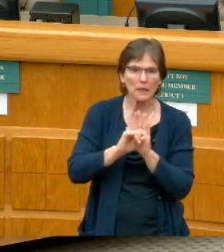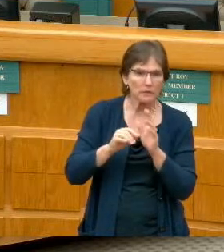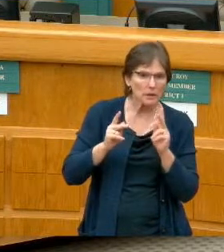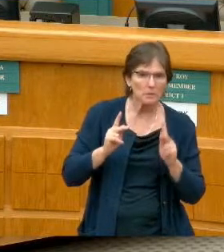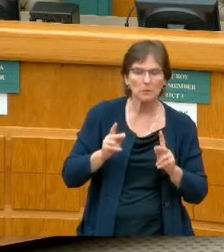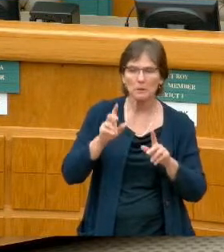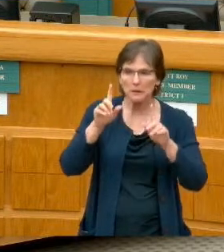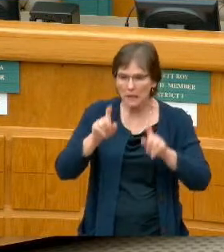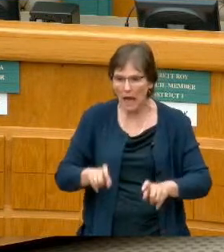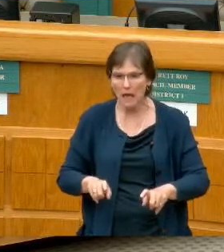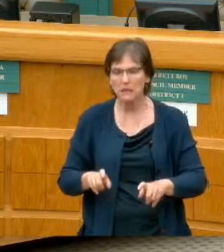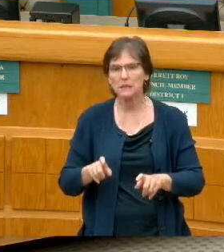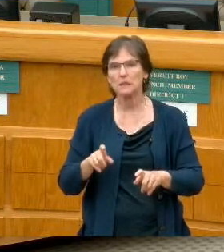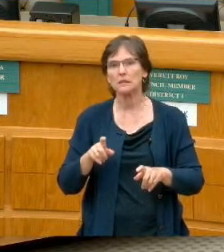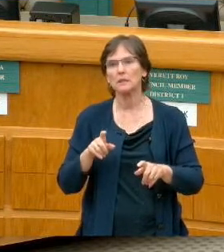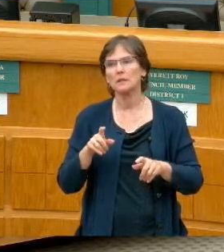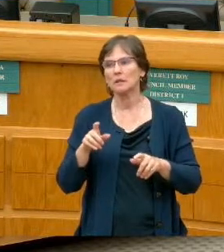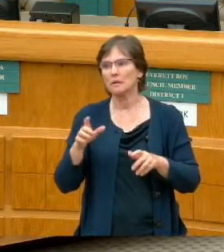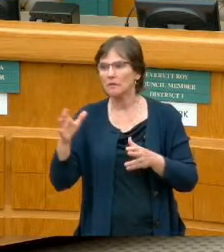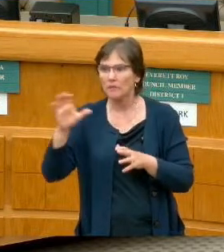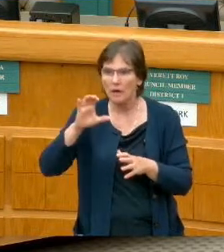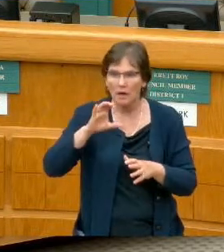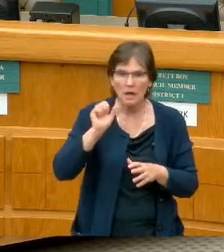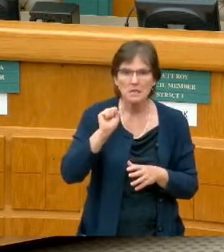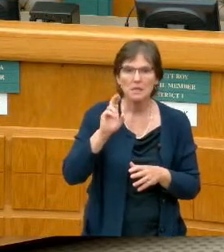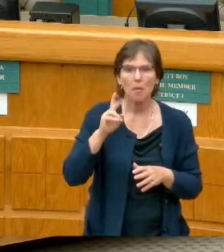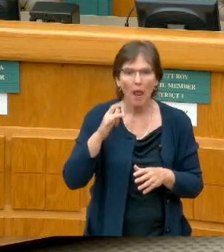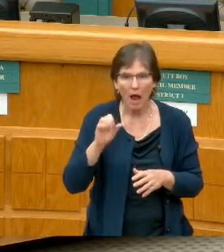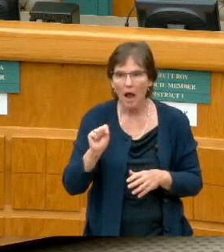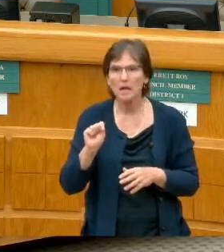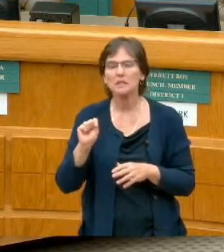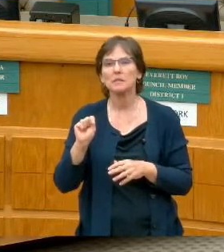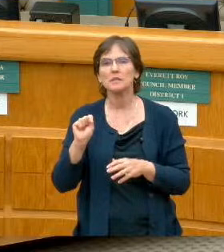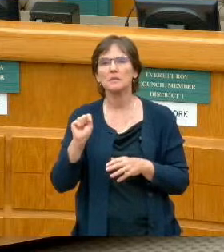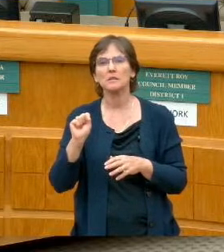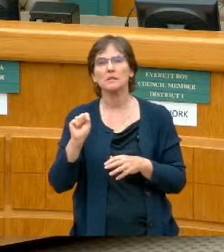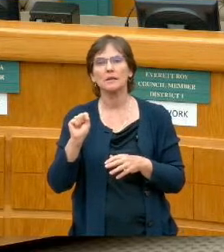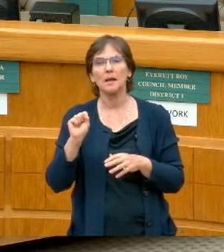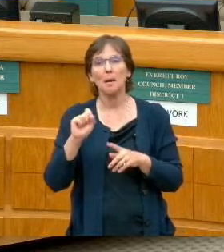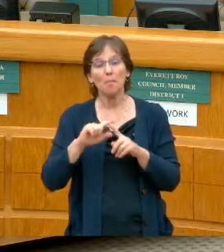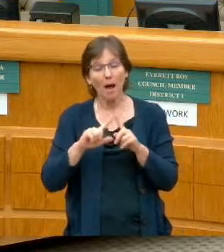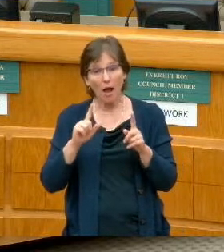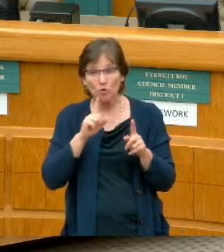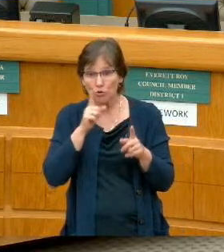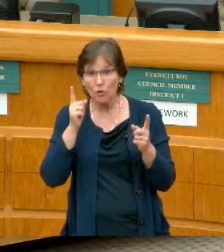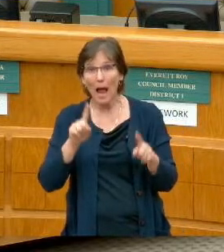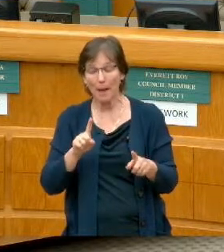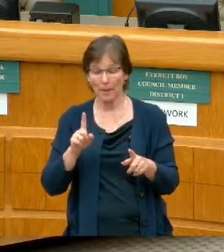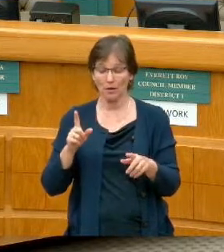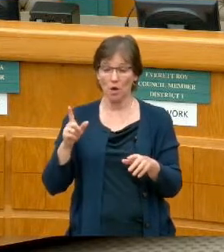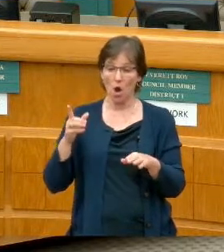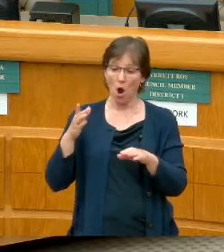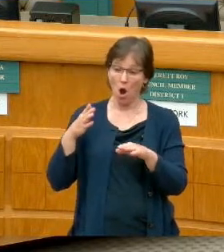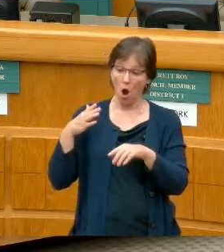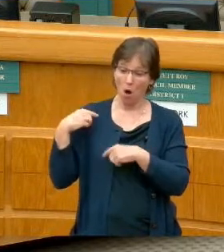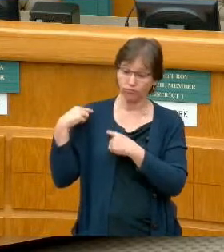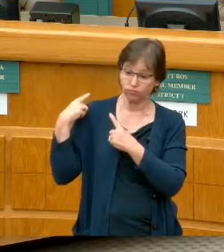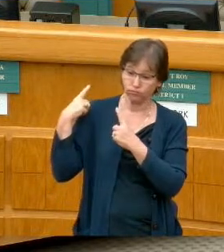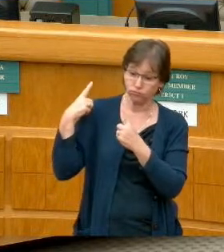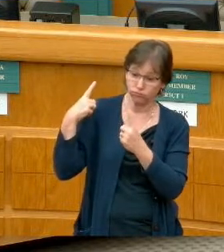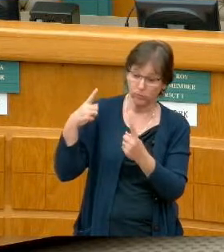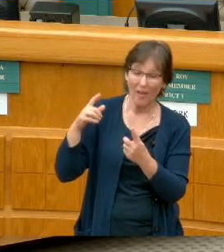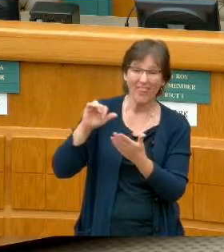PPE. And over time, we have bent this curve, not just flattened it, we've bent it